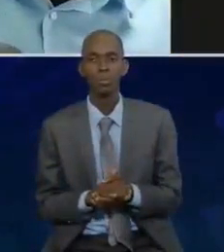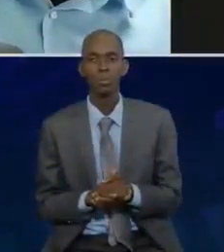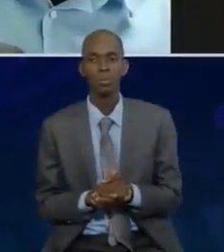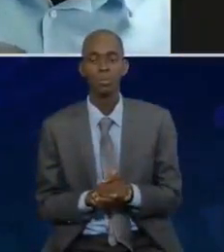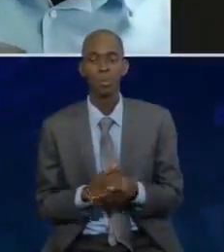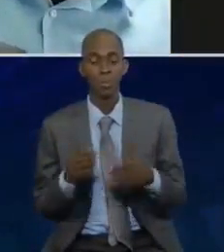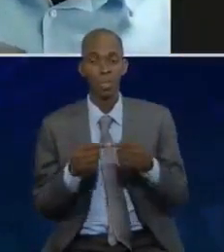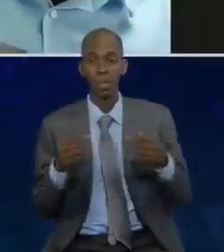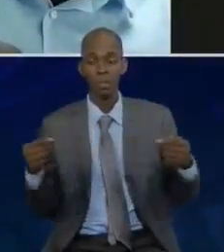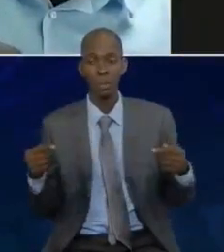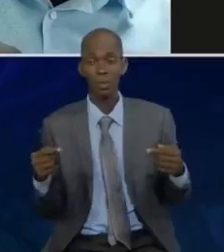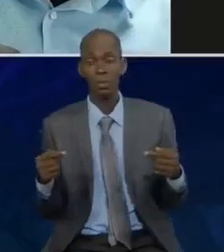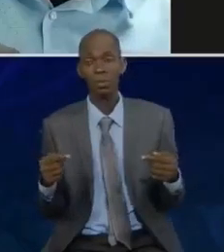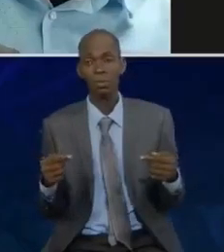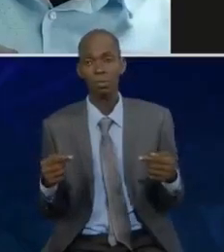Alienation,